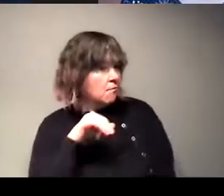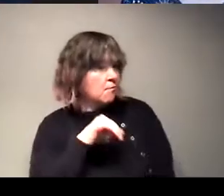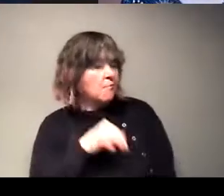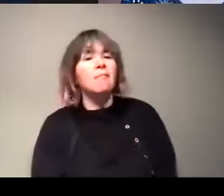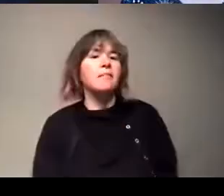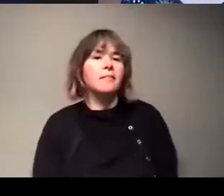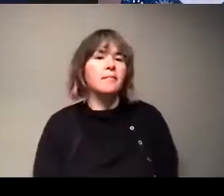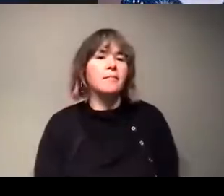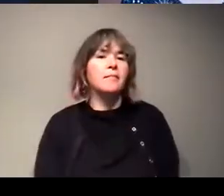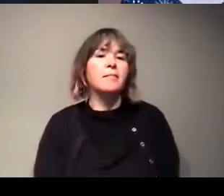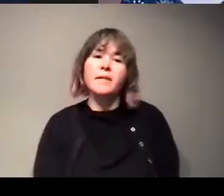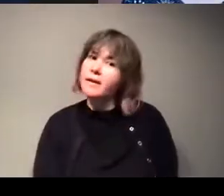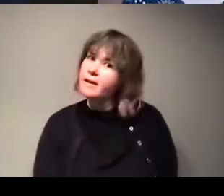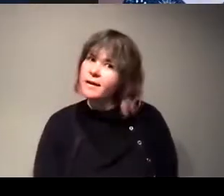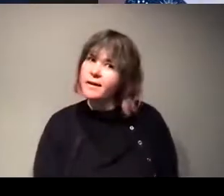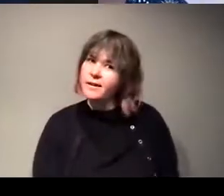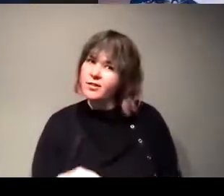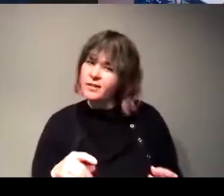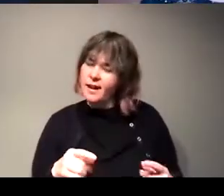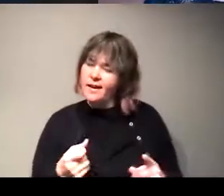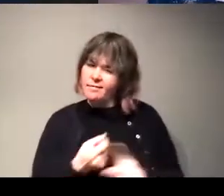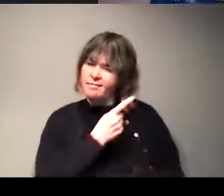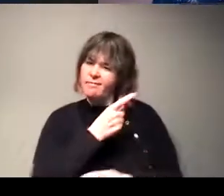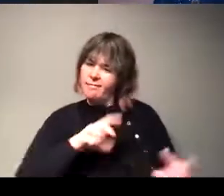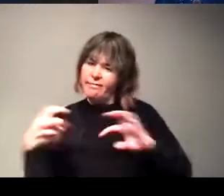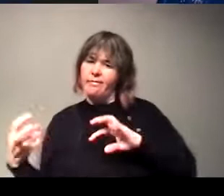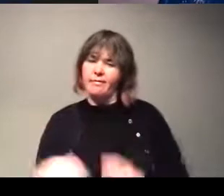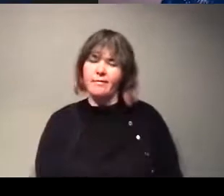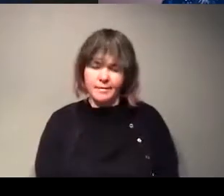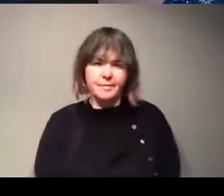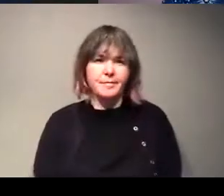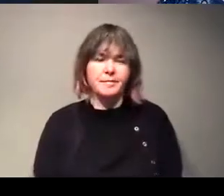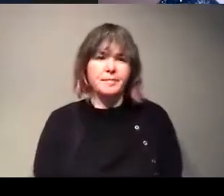So put a wrench into things. And another question that